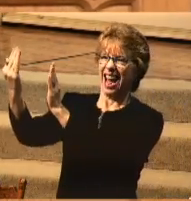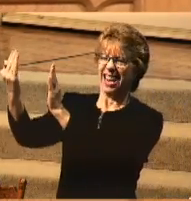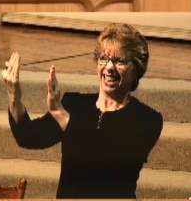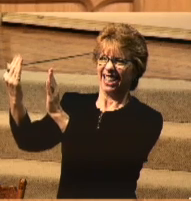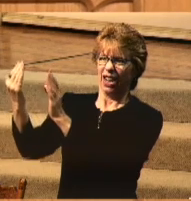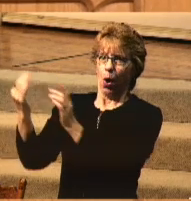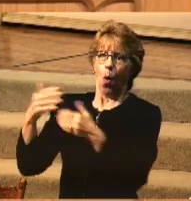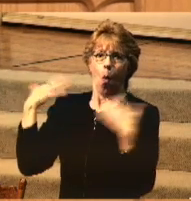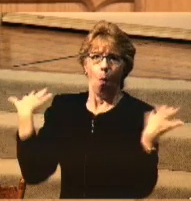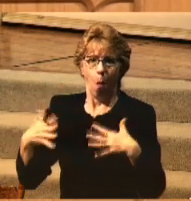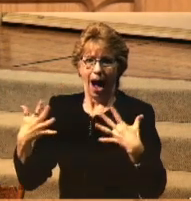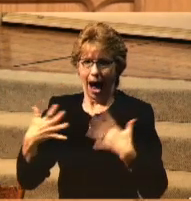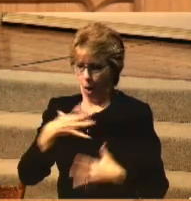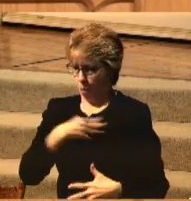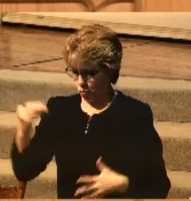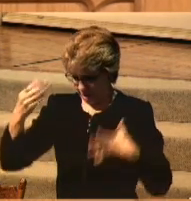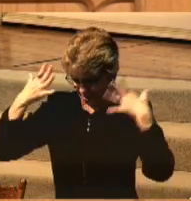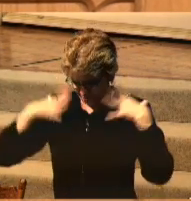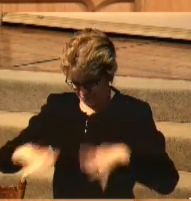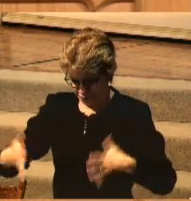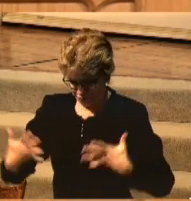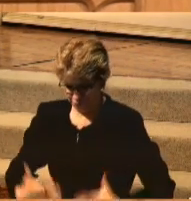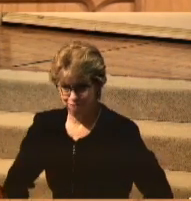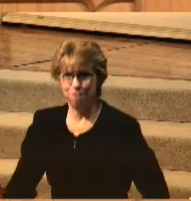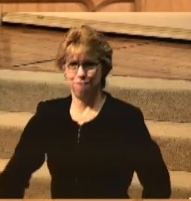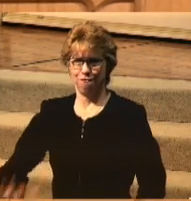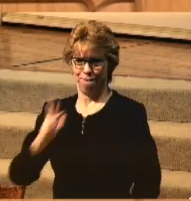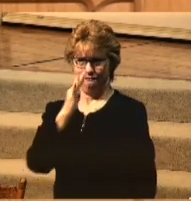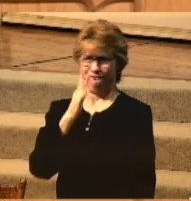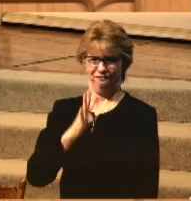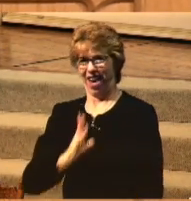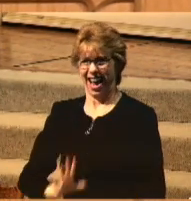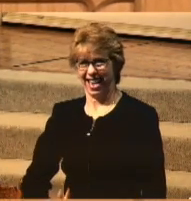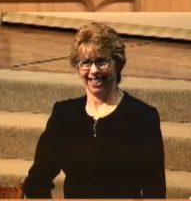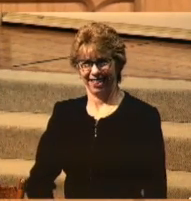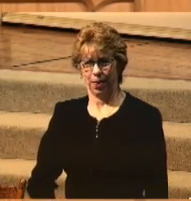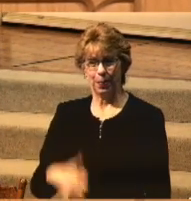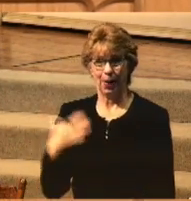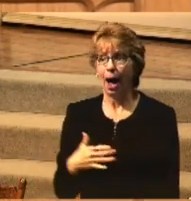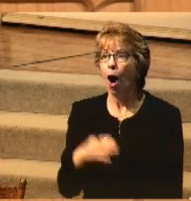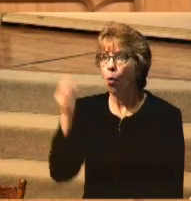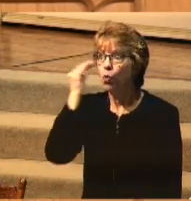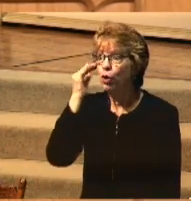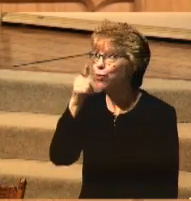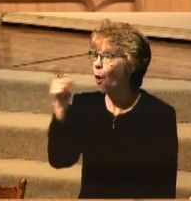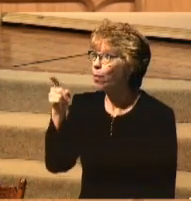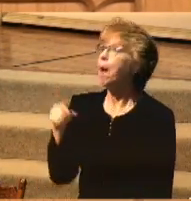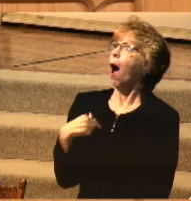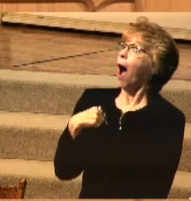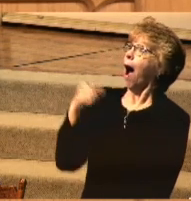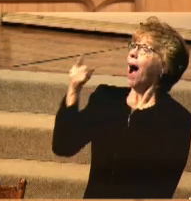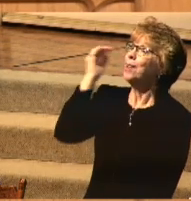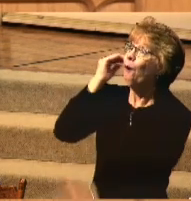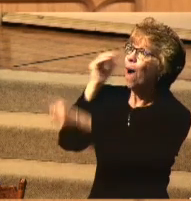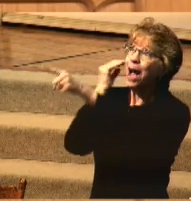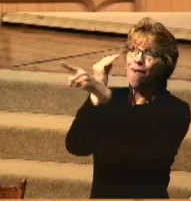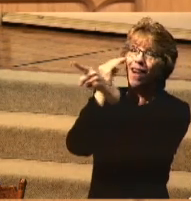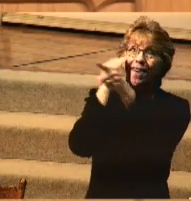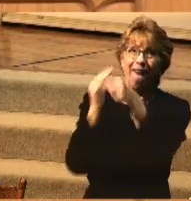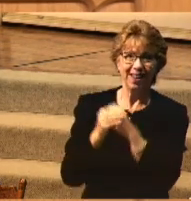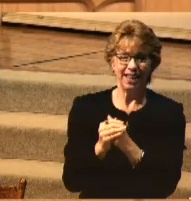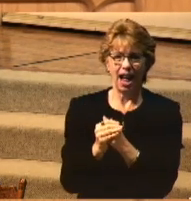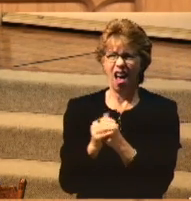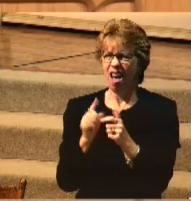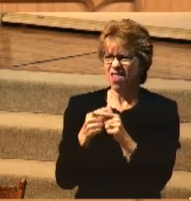in full regalia. And we'll know our brethren. And then in that next